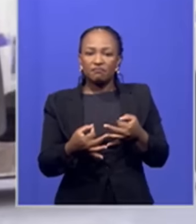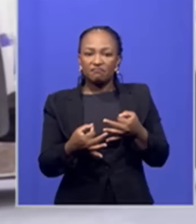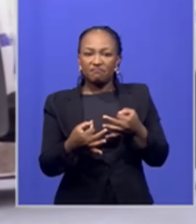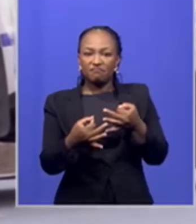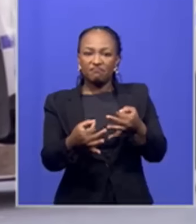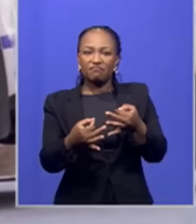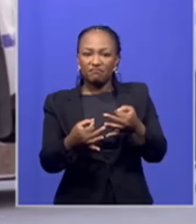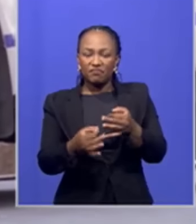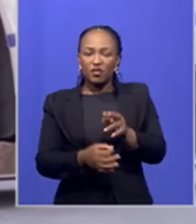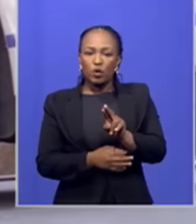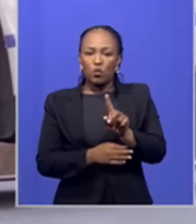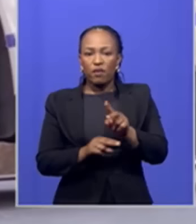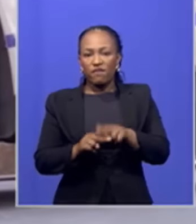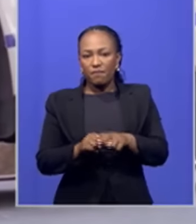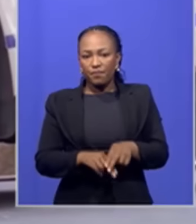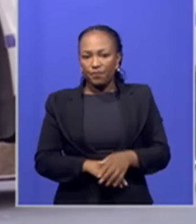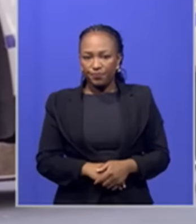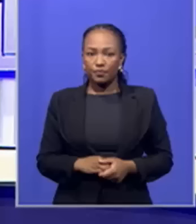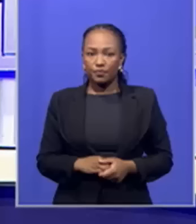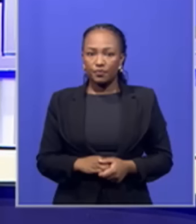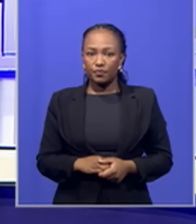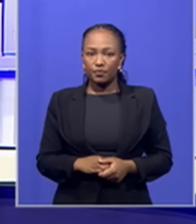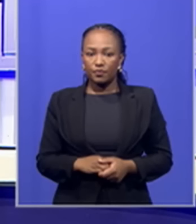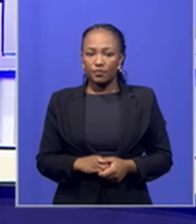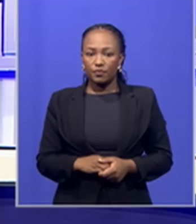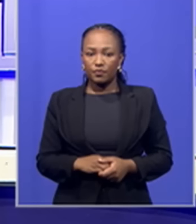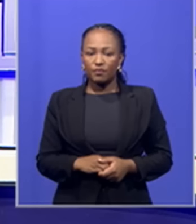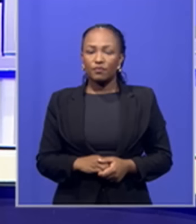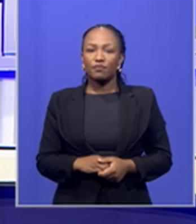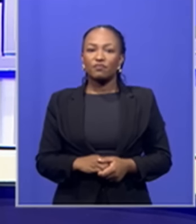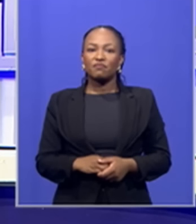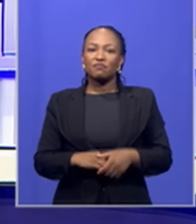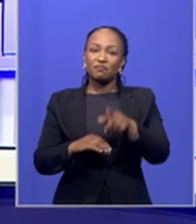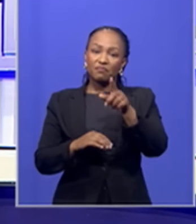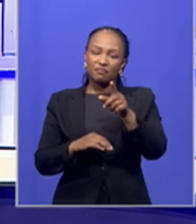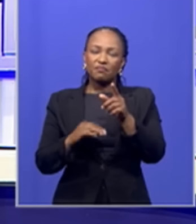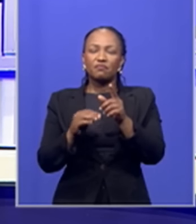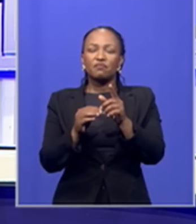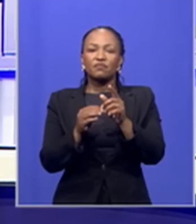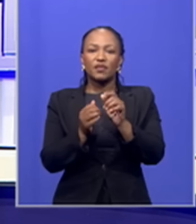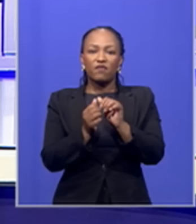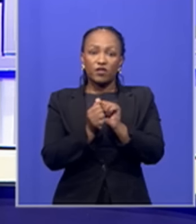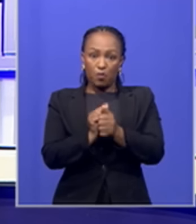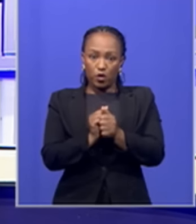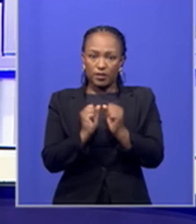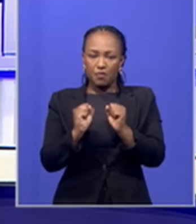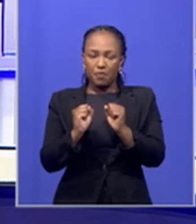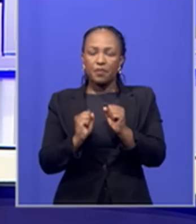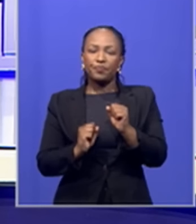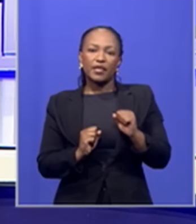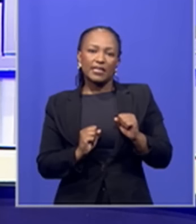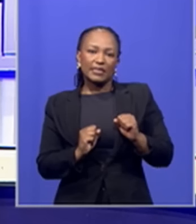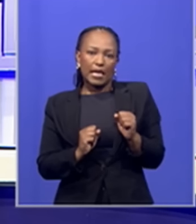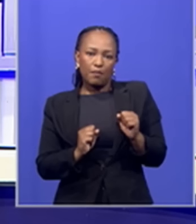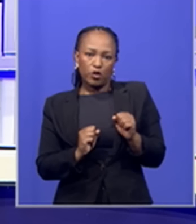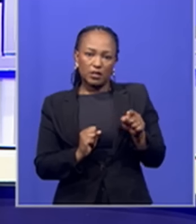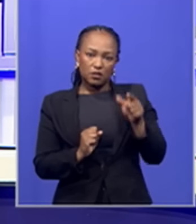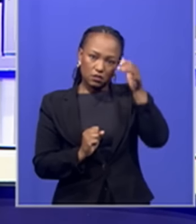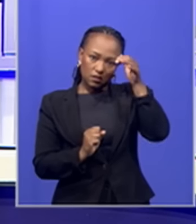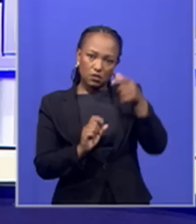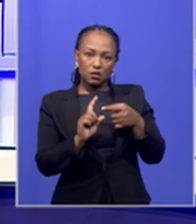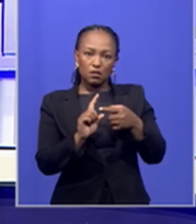Tlhakole a le 11. Re santse re le mo go tsewa tsa kgwele ya dinao mo katisi wa Stellenbosch FC Gavin Hunt a re go